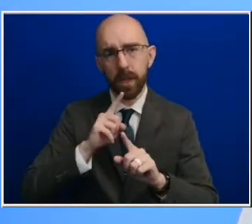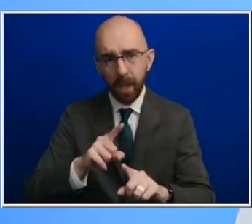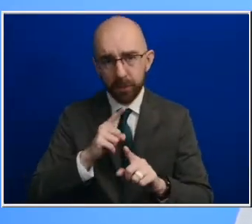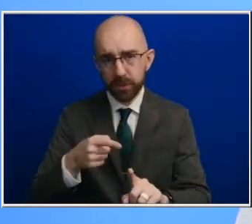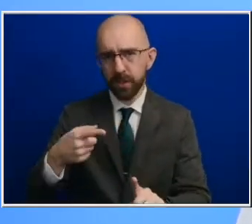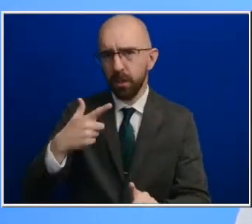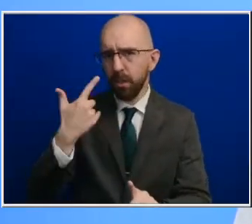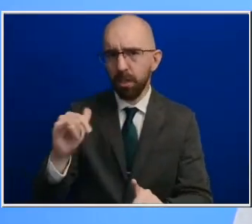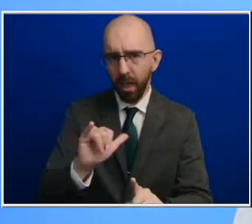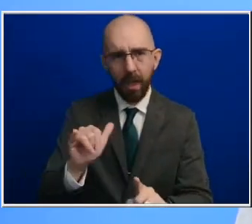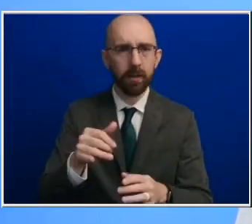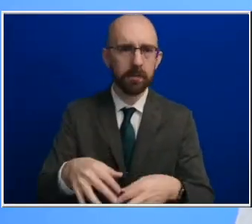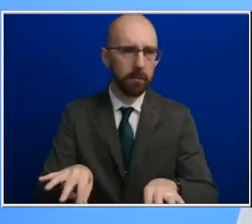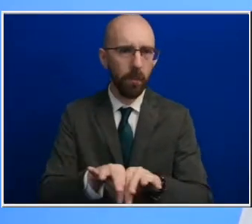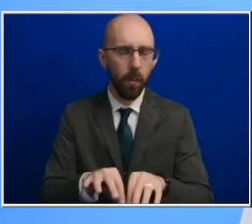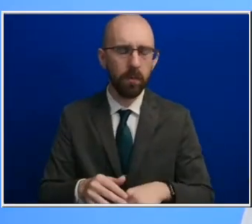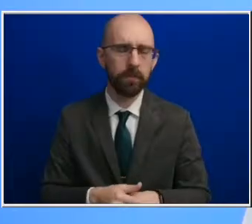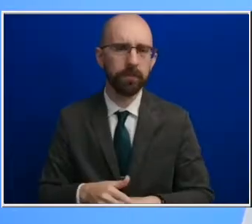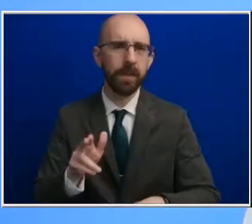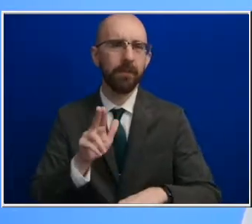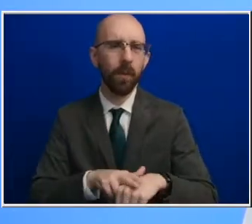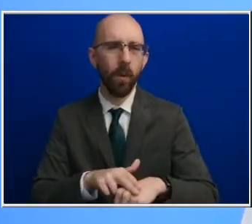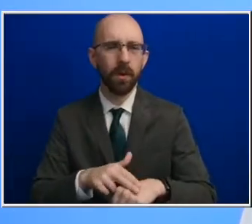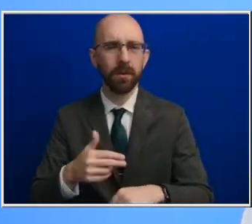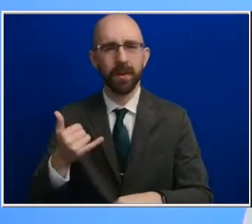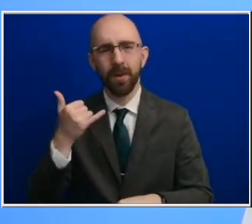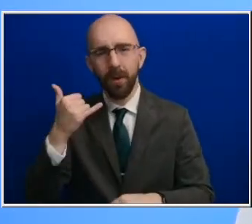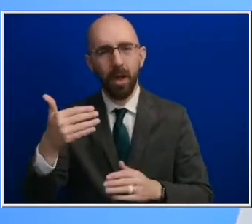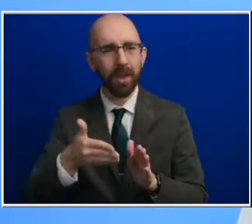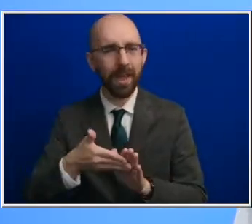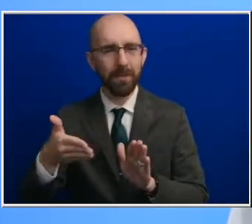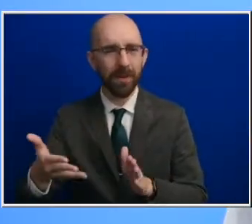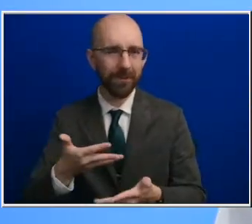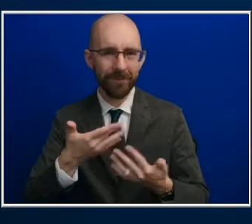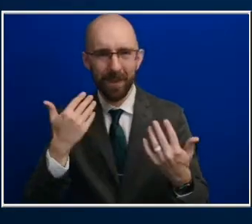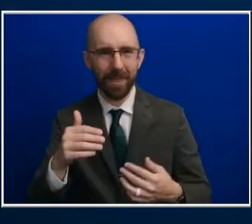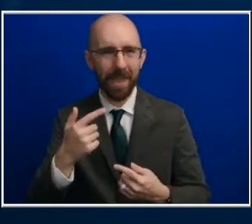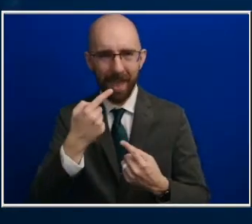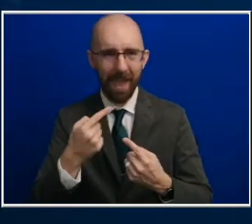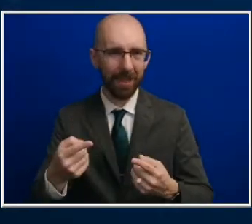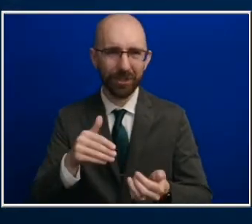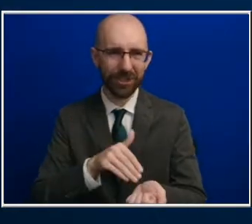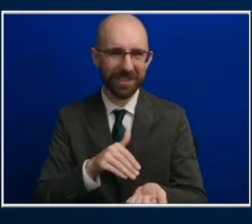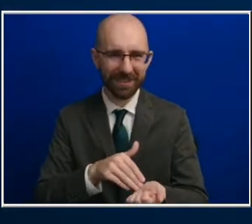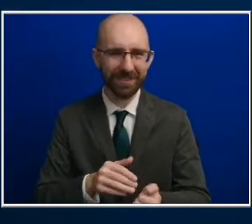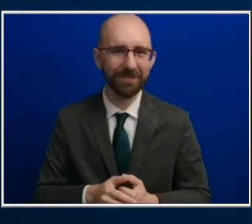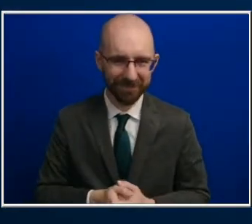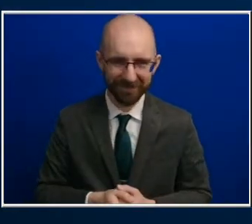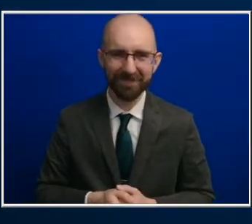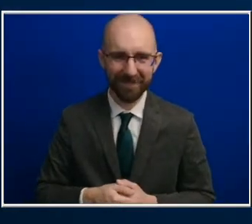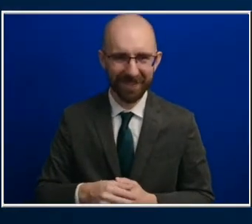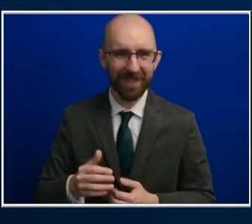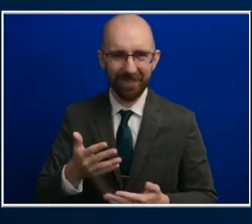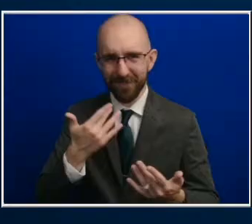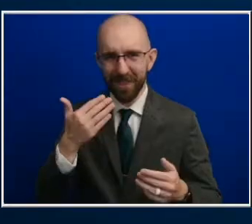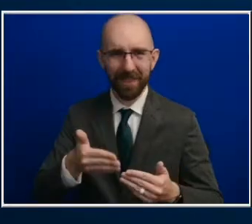important. And then, of course, calling your neighborhood friendly allergist. The neighborhood friendly allergist.